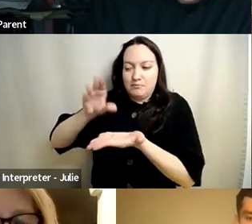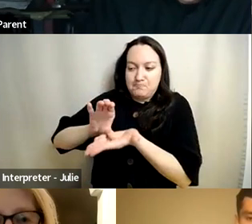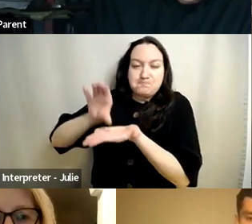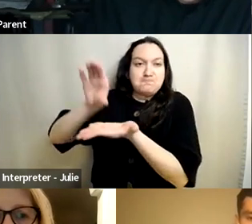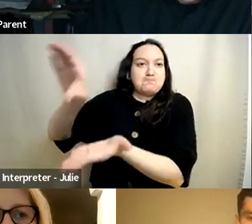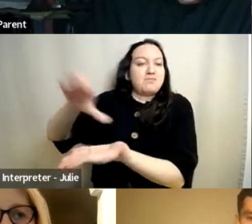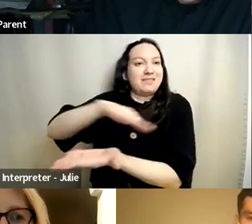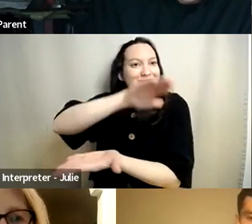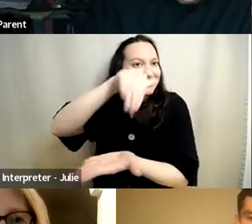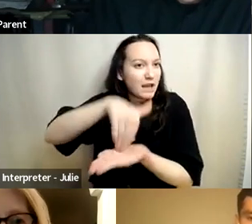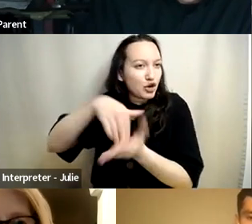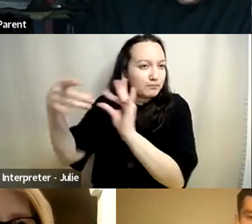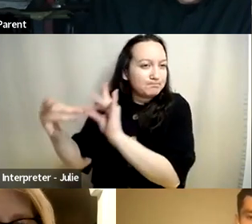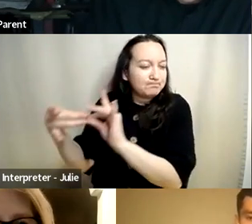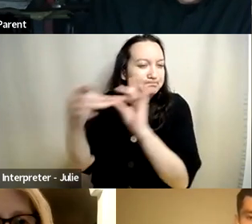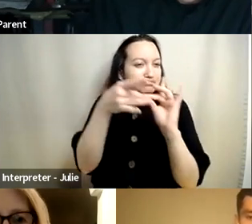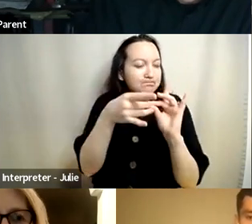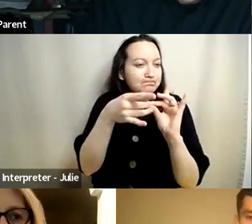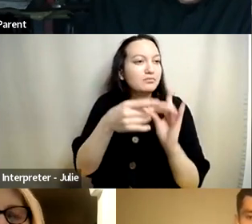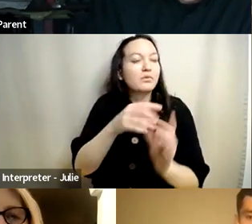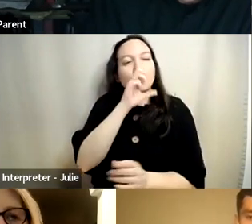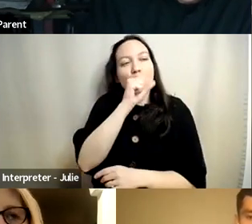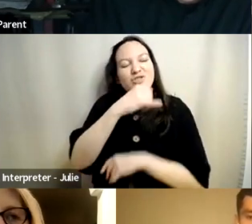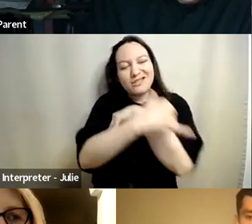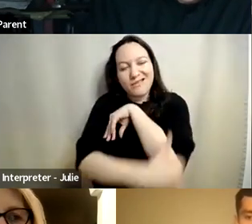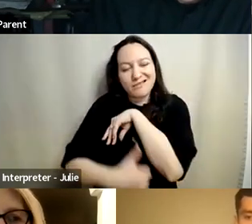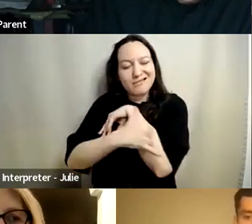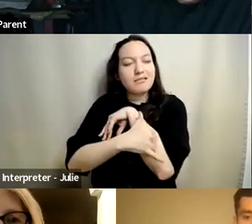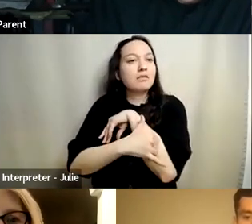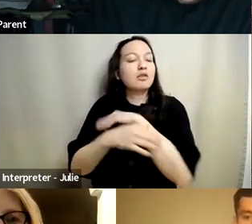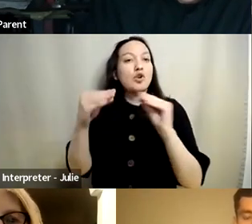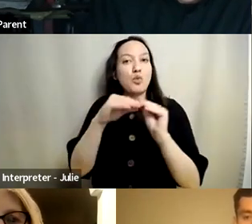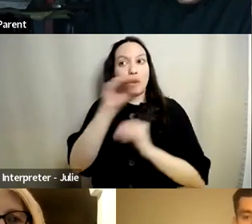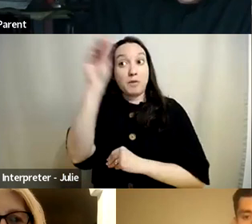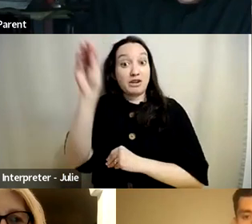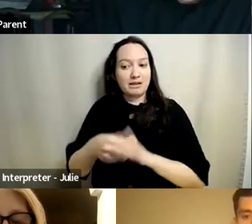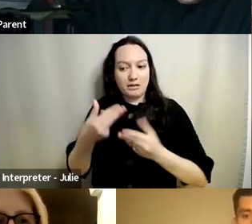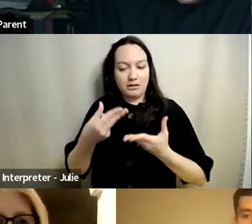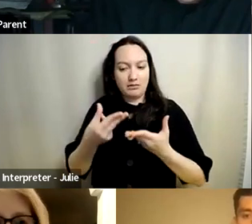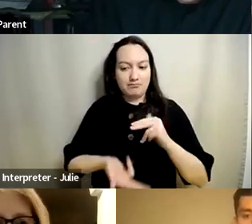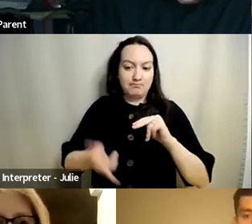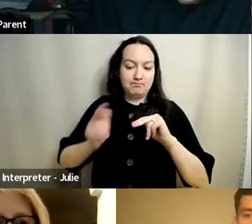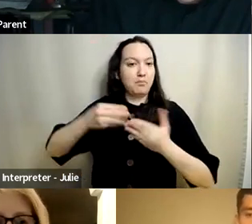a center similar to one that's in Orange County at a higher percentage of dollars